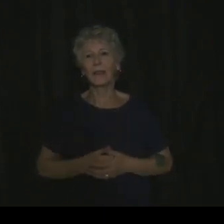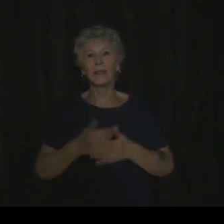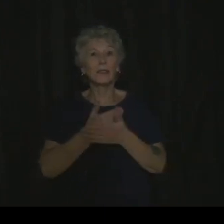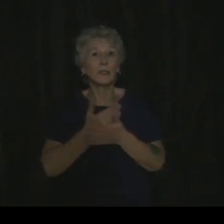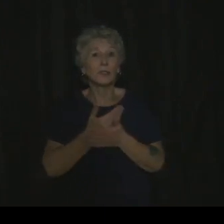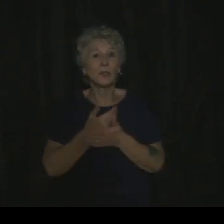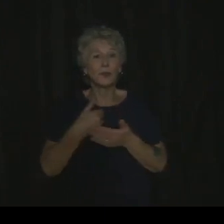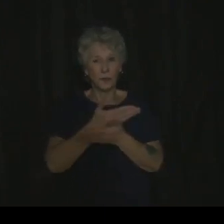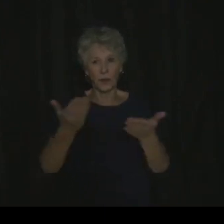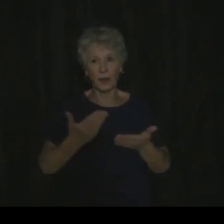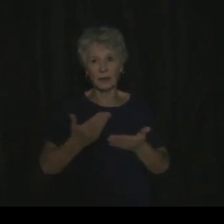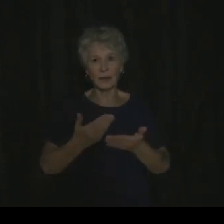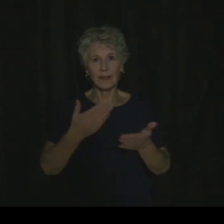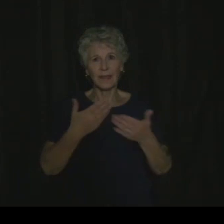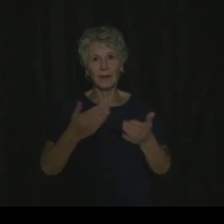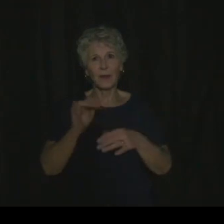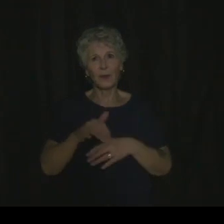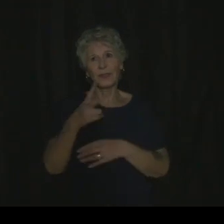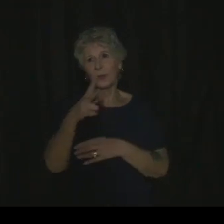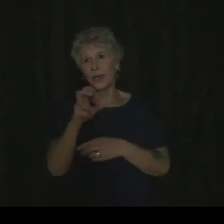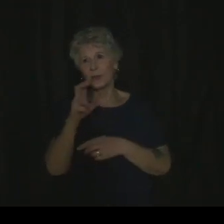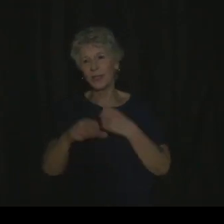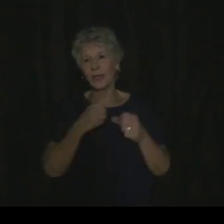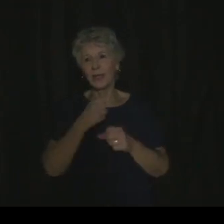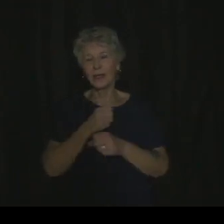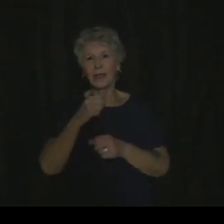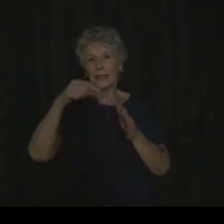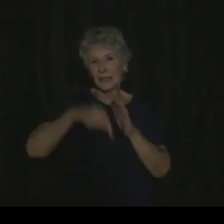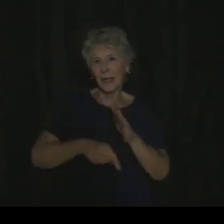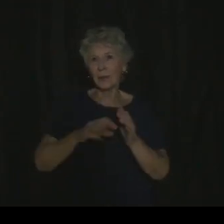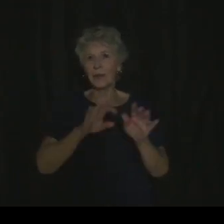all of us, even though it's 300 years old. Depth of Mercy.